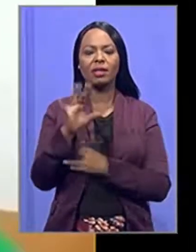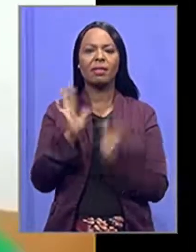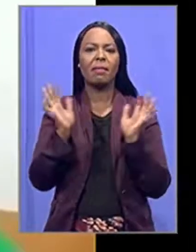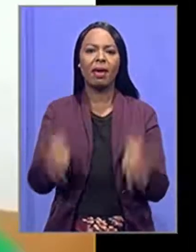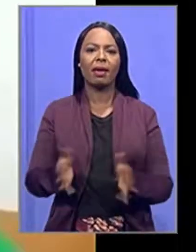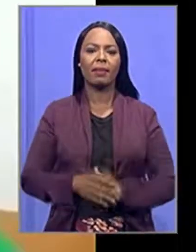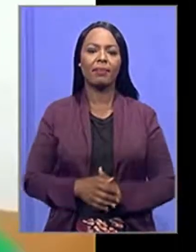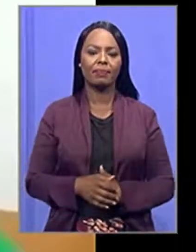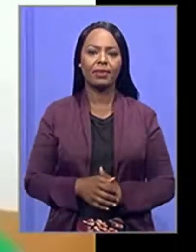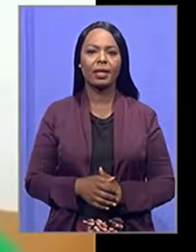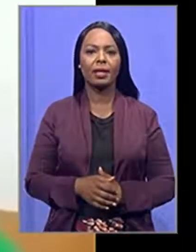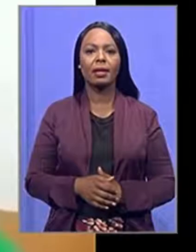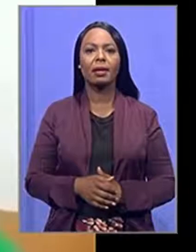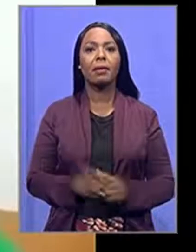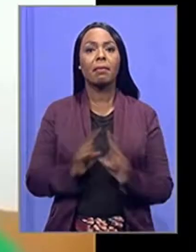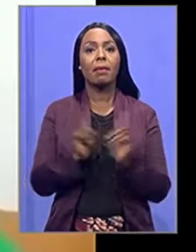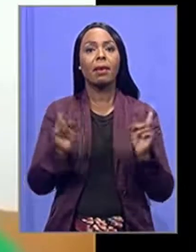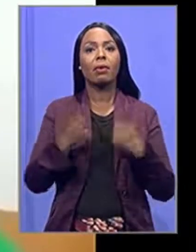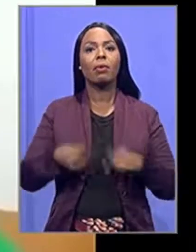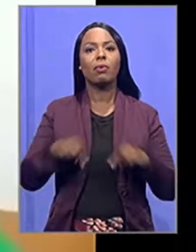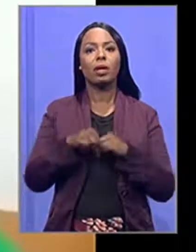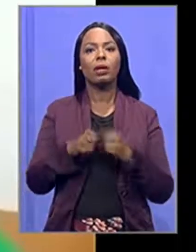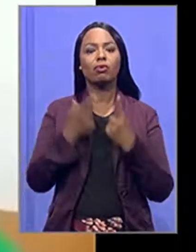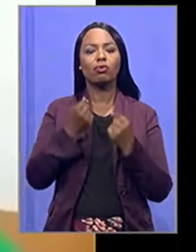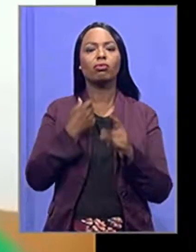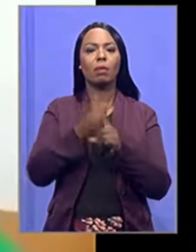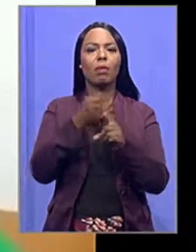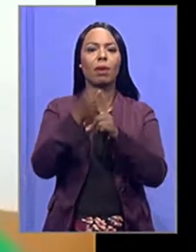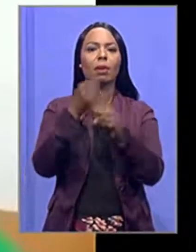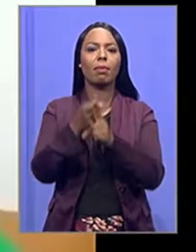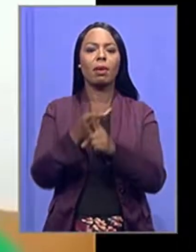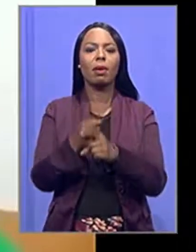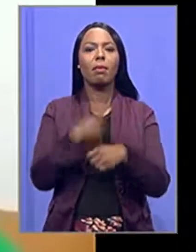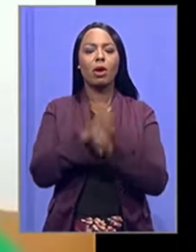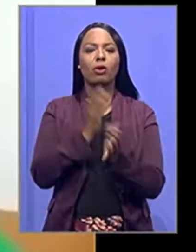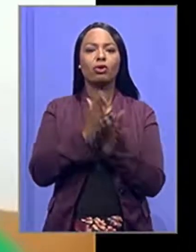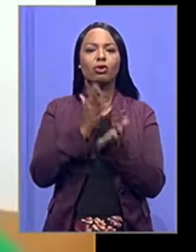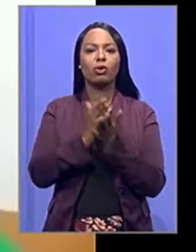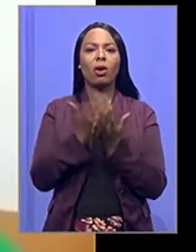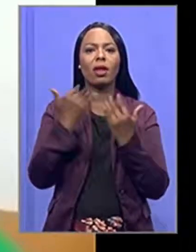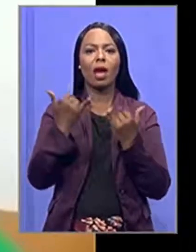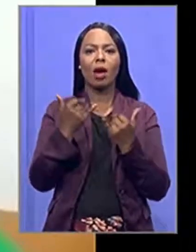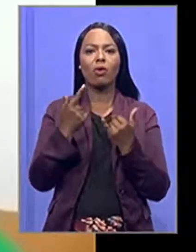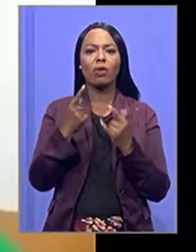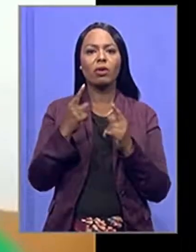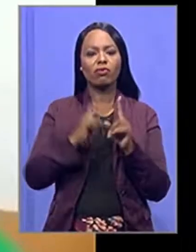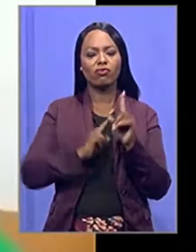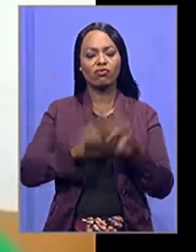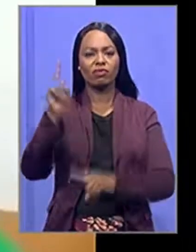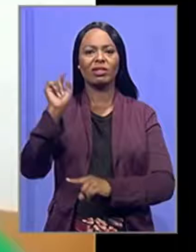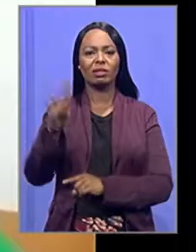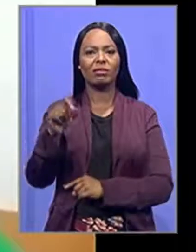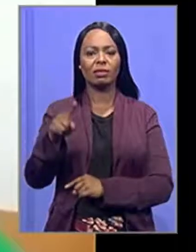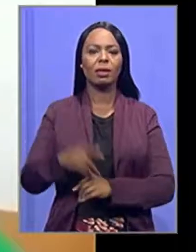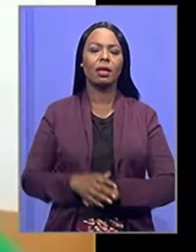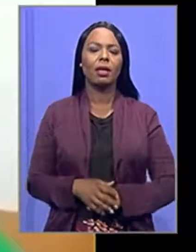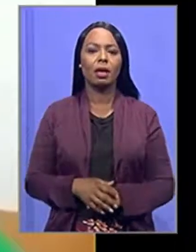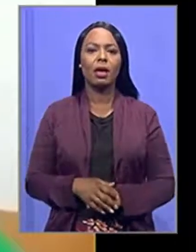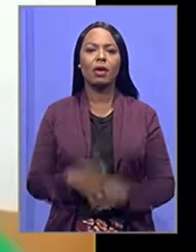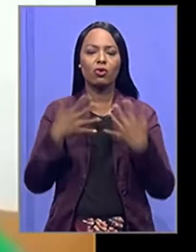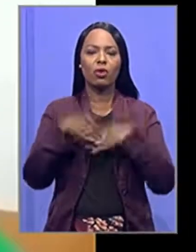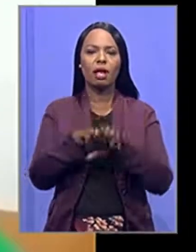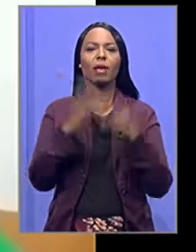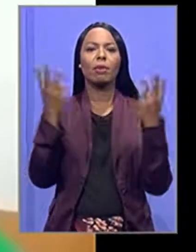National Congress, and we'll do everything in our power to undermine that effort and make sure that we unite our people of